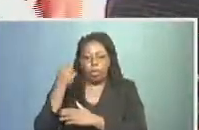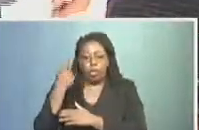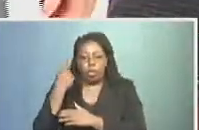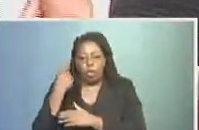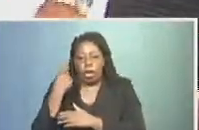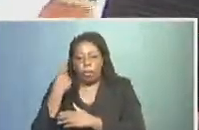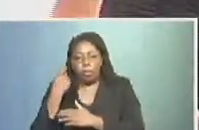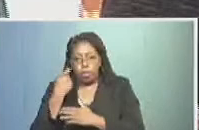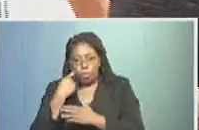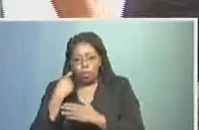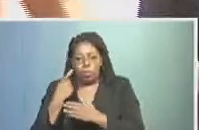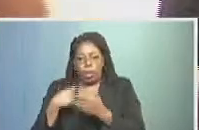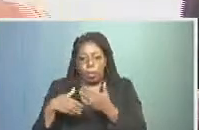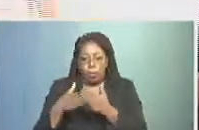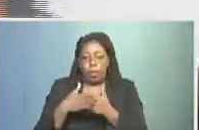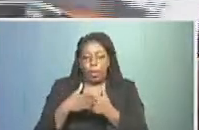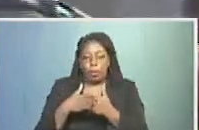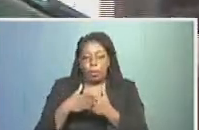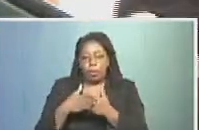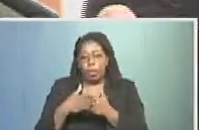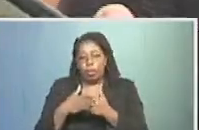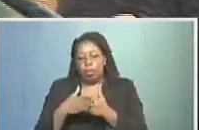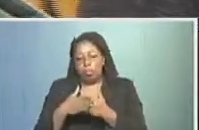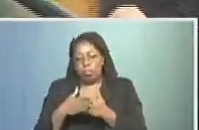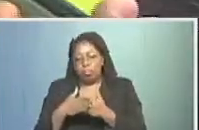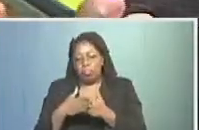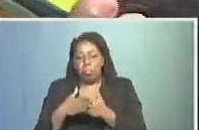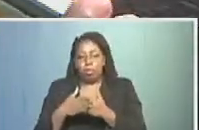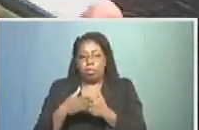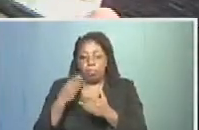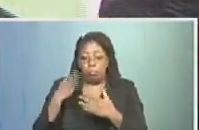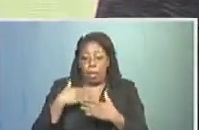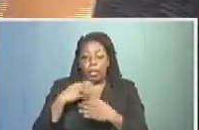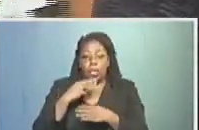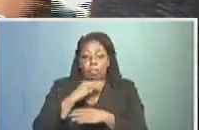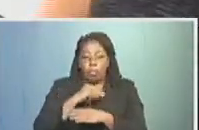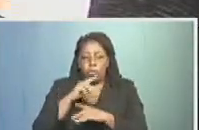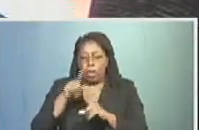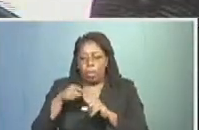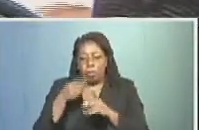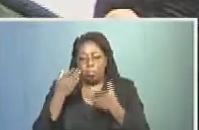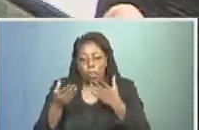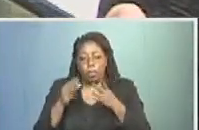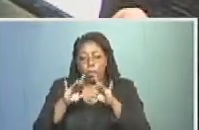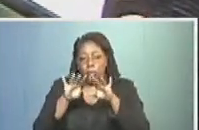back to my ministry. They have some ideas about some virtual